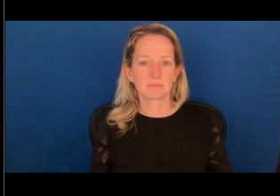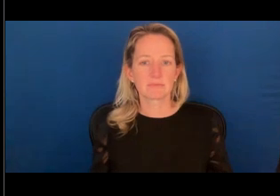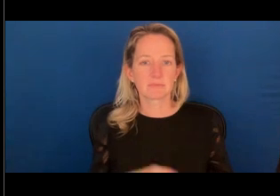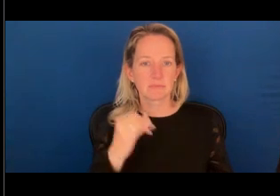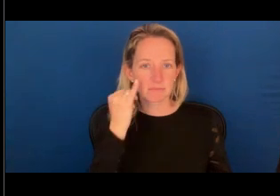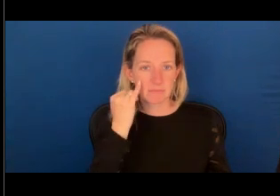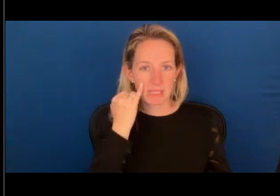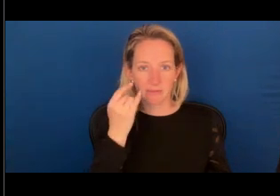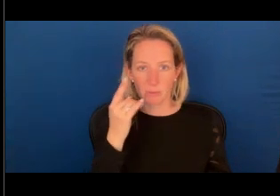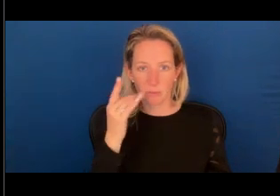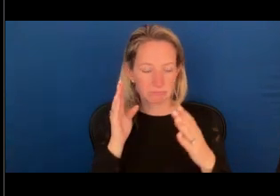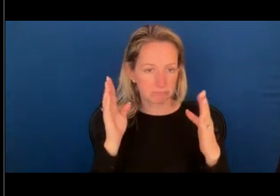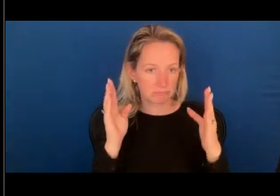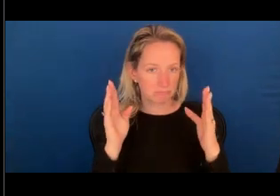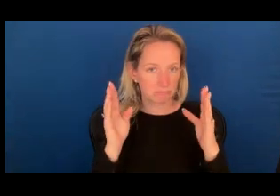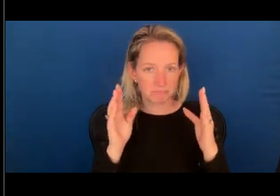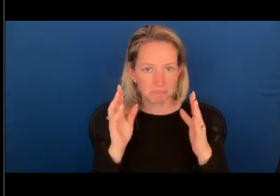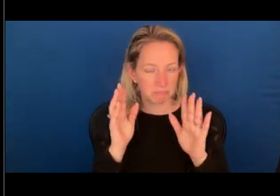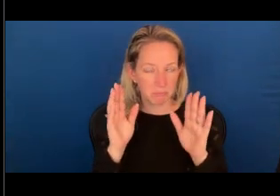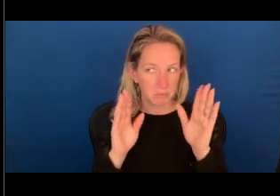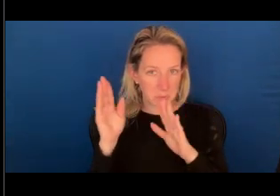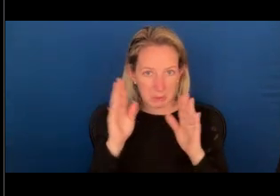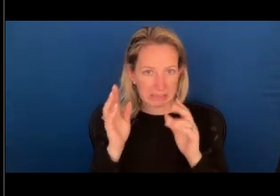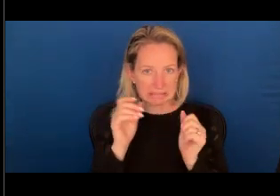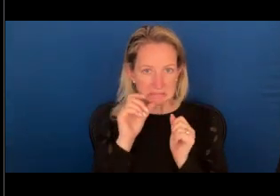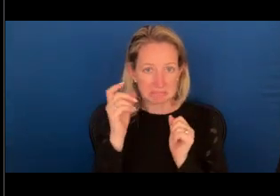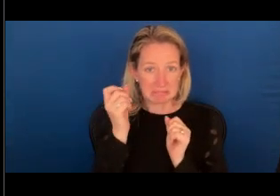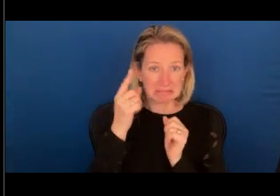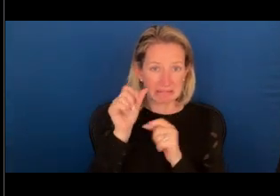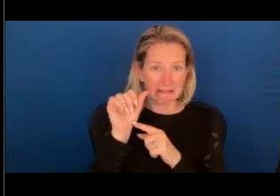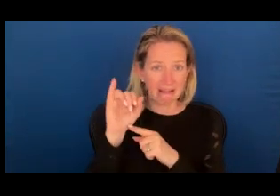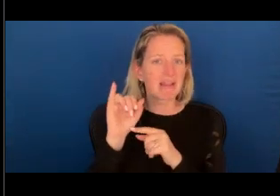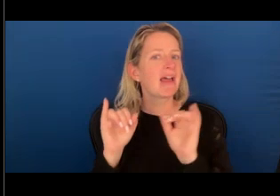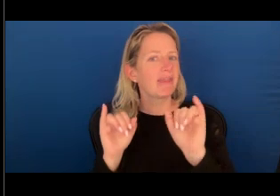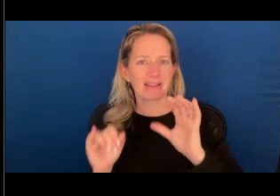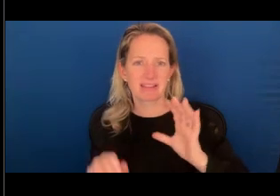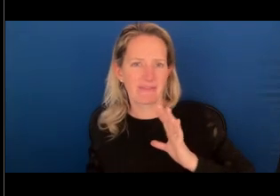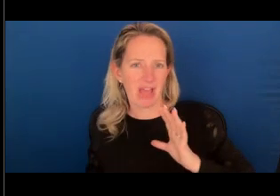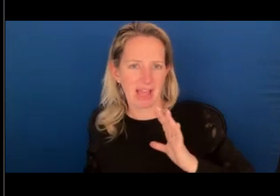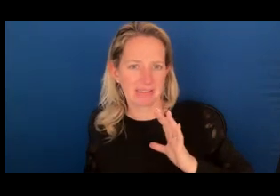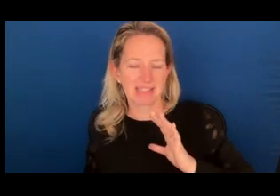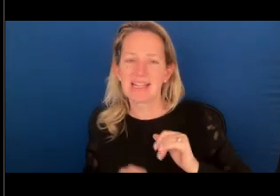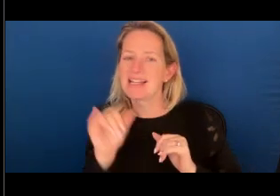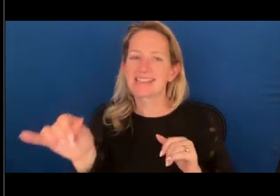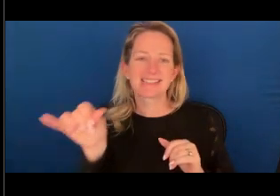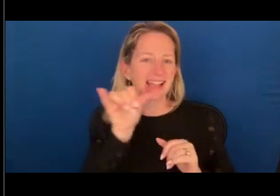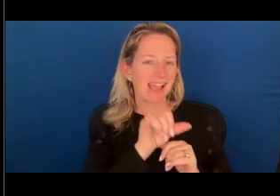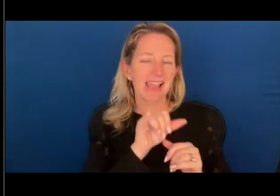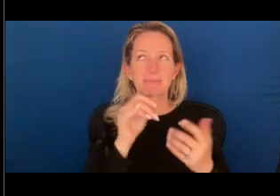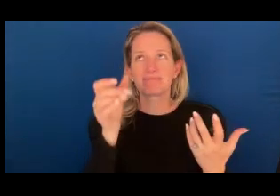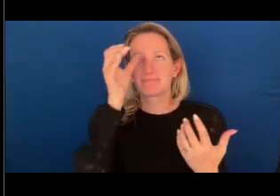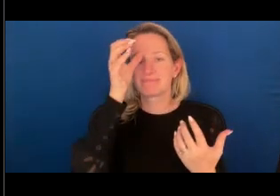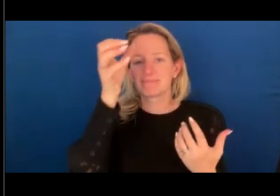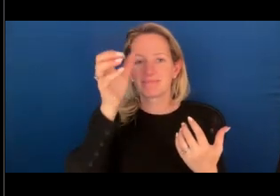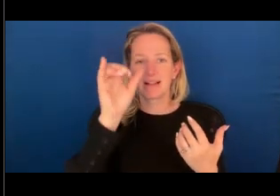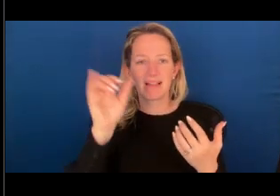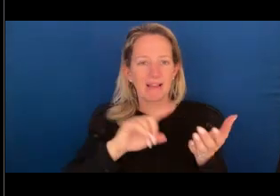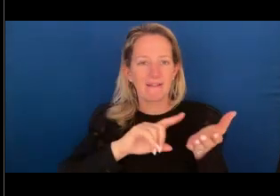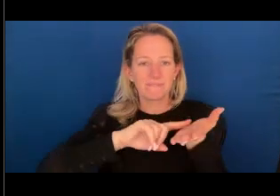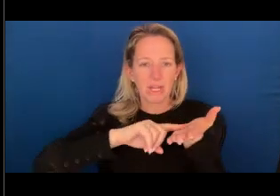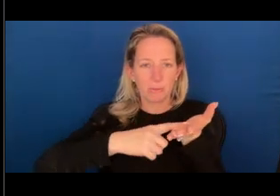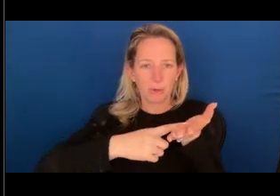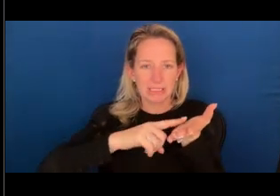can I actually understand the AI? That's fine. It's not that different from some kind of fingerprint. Okay, so if we have a